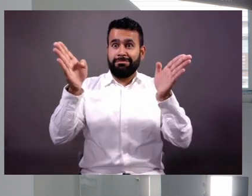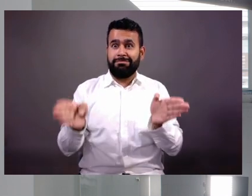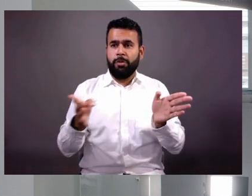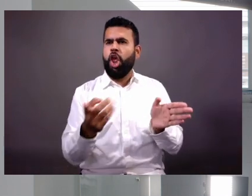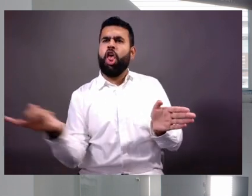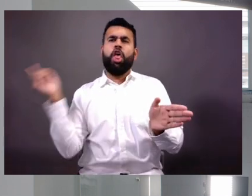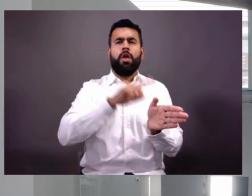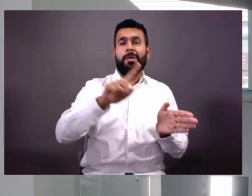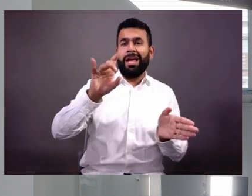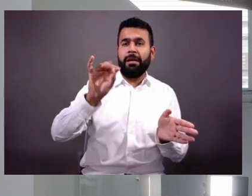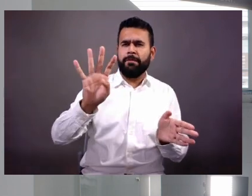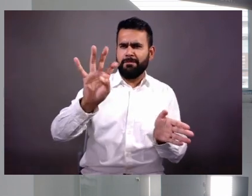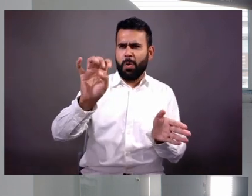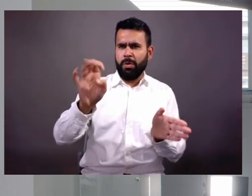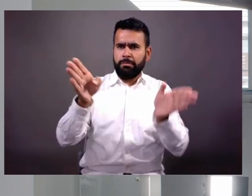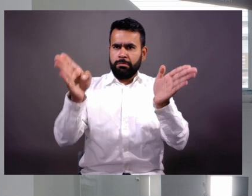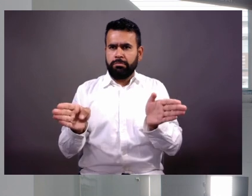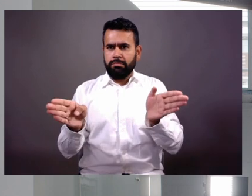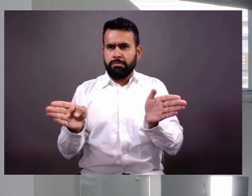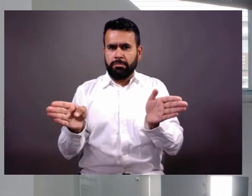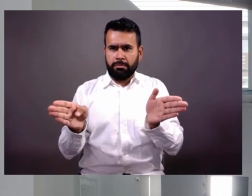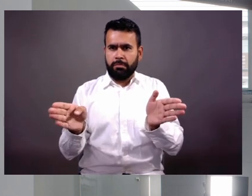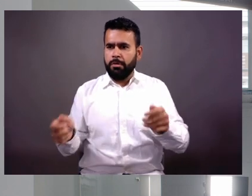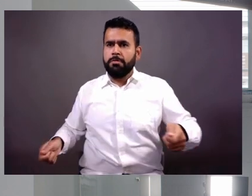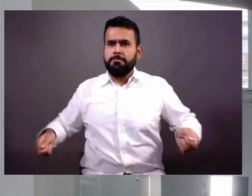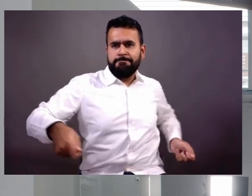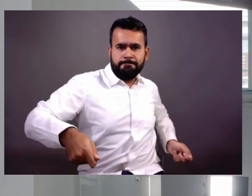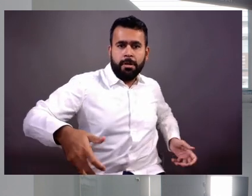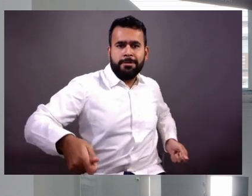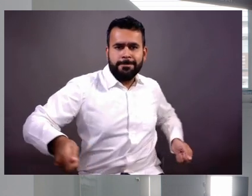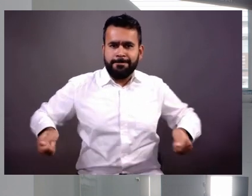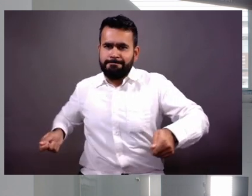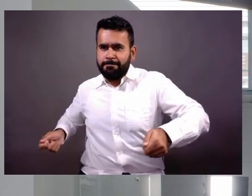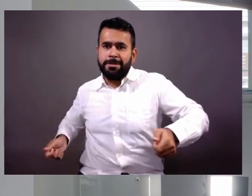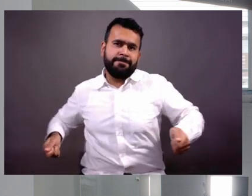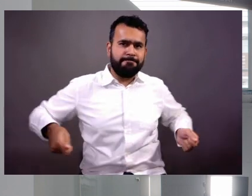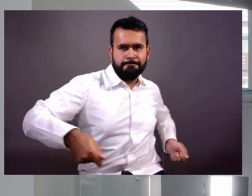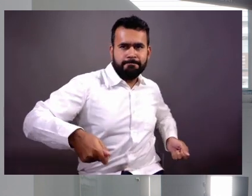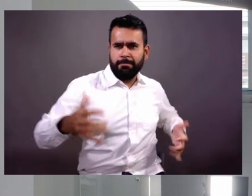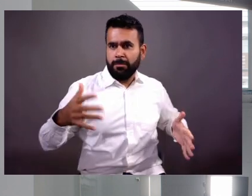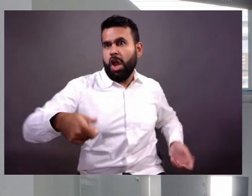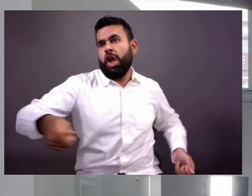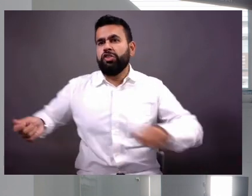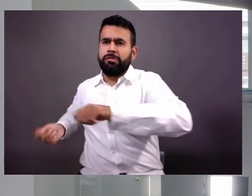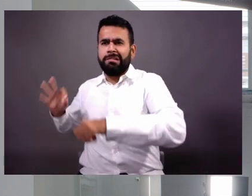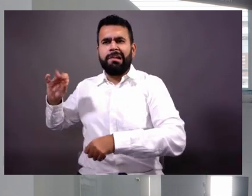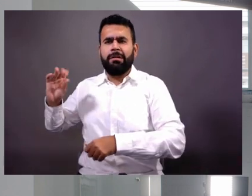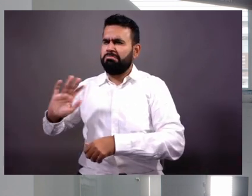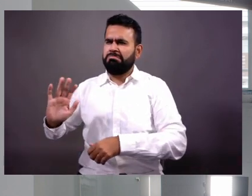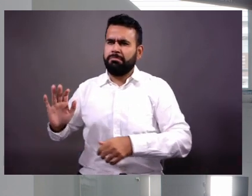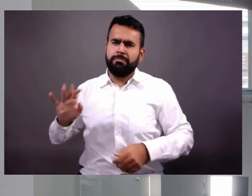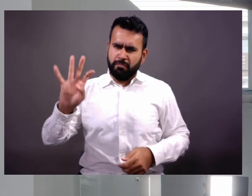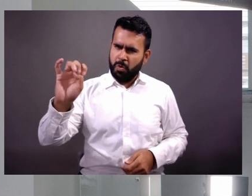and kind of do the move 40 degrees this way or 40 degrees that way. or maybe it's just your head. So